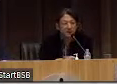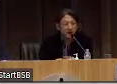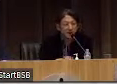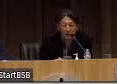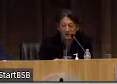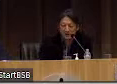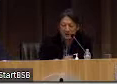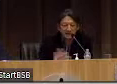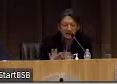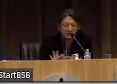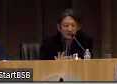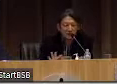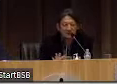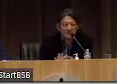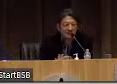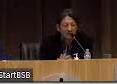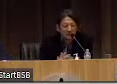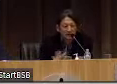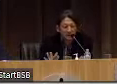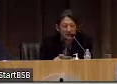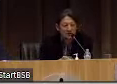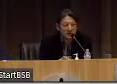And here we have a cohort.